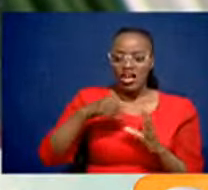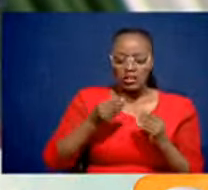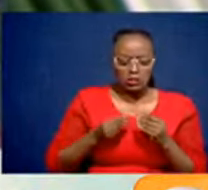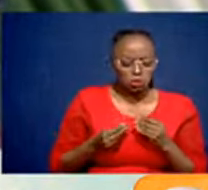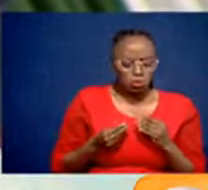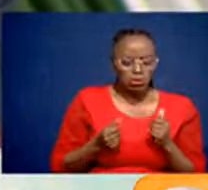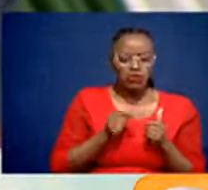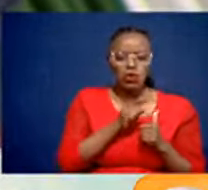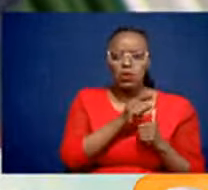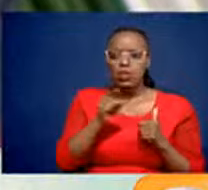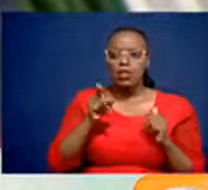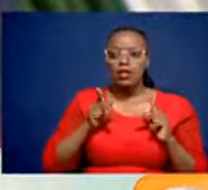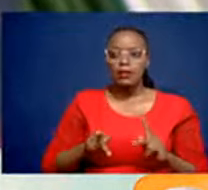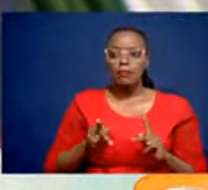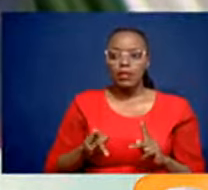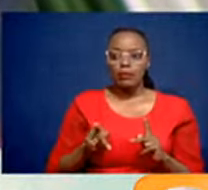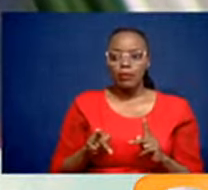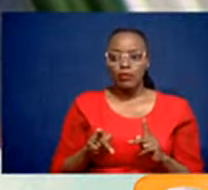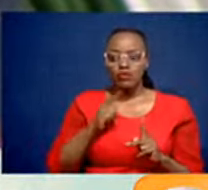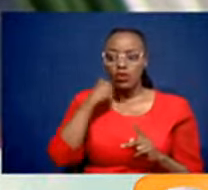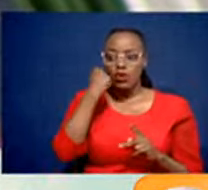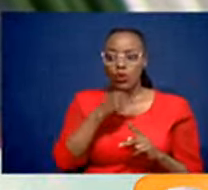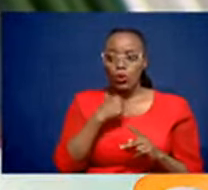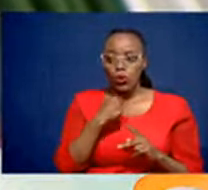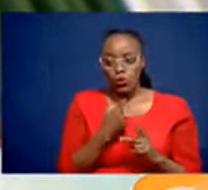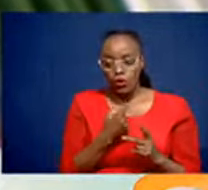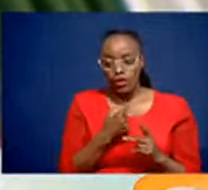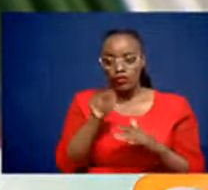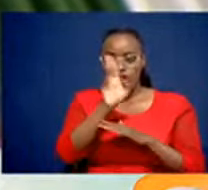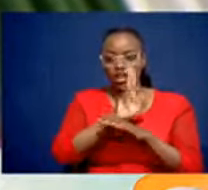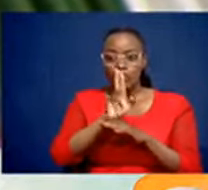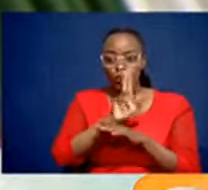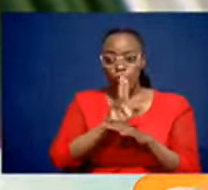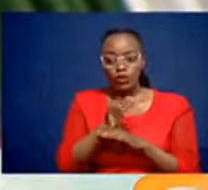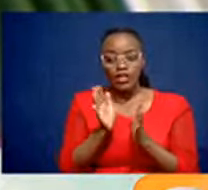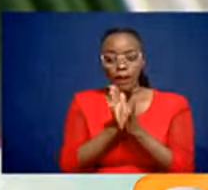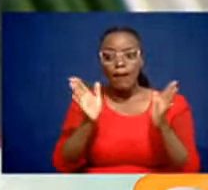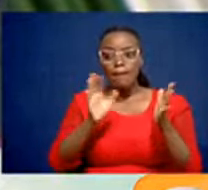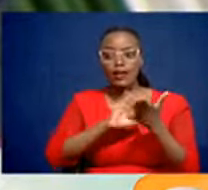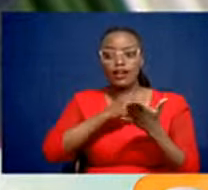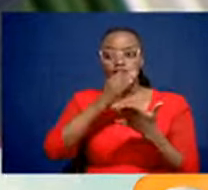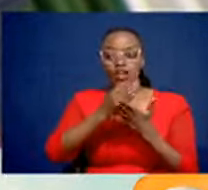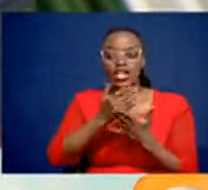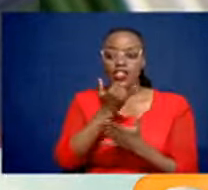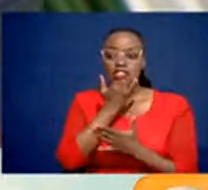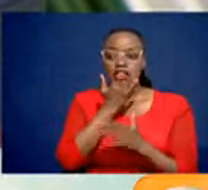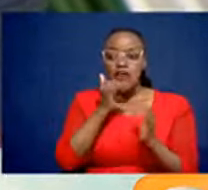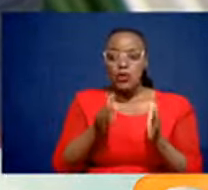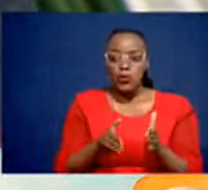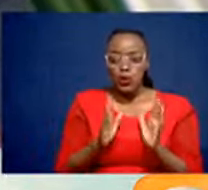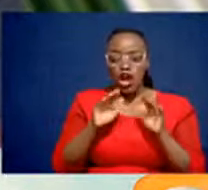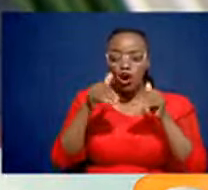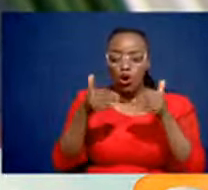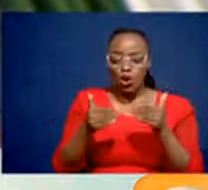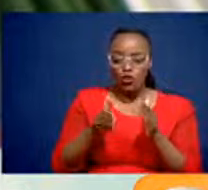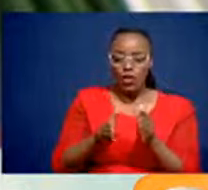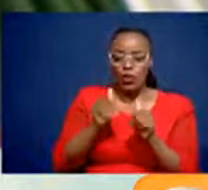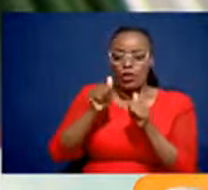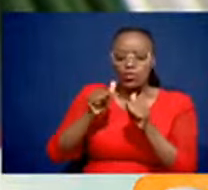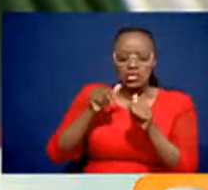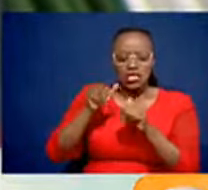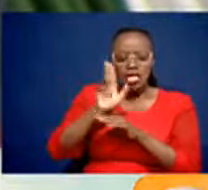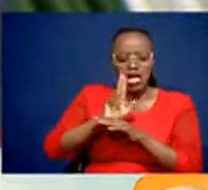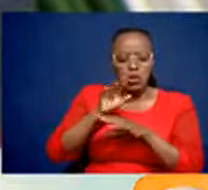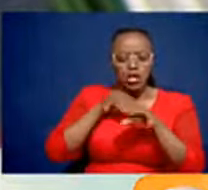tutakabiliana na wale wote ambao wanatumia pesa ya umma kwa njia isiyofaa ama njia ya